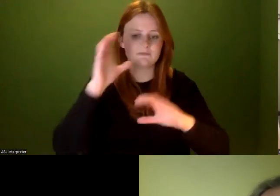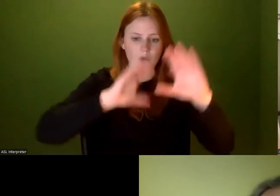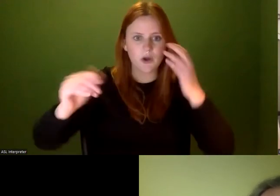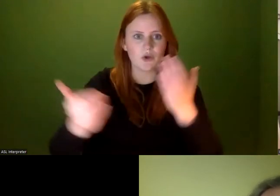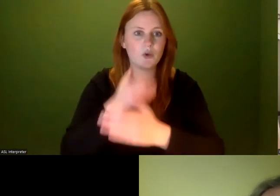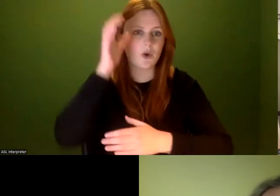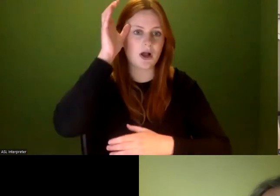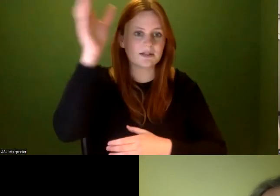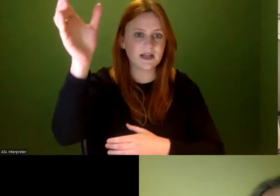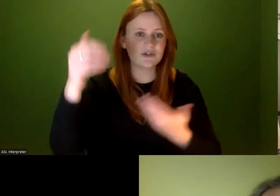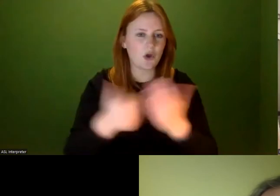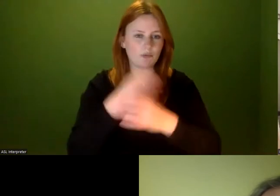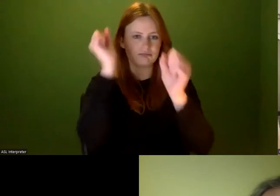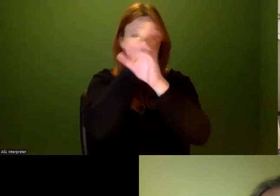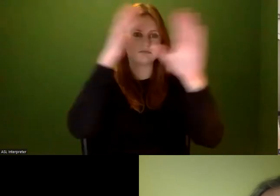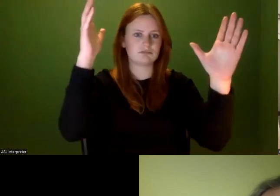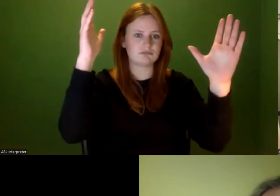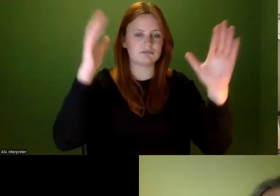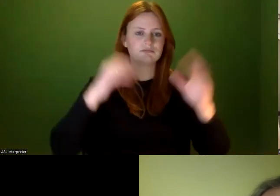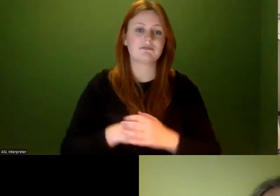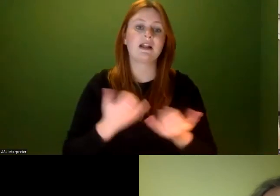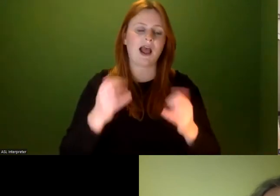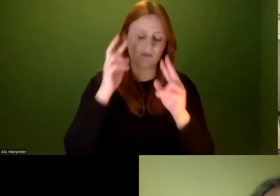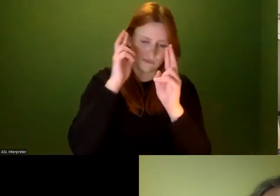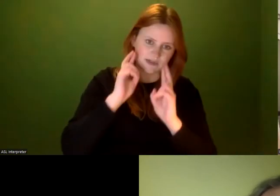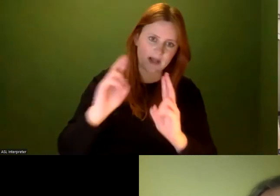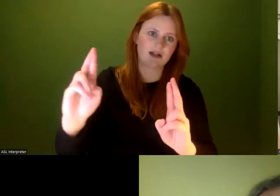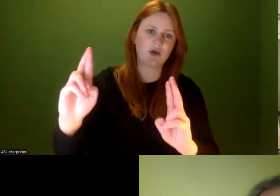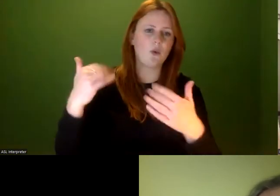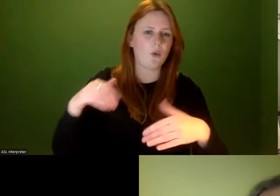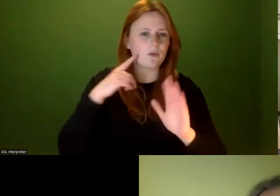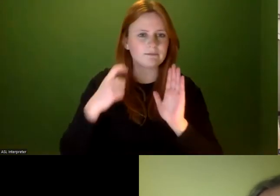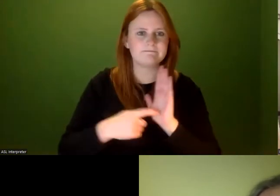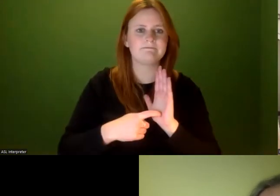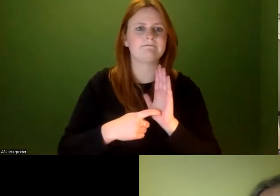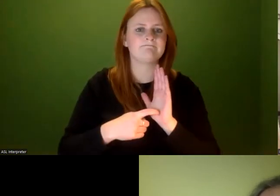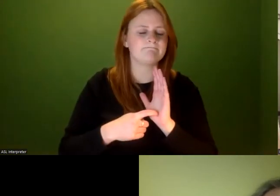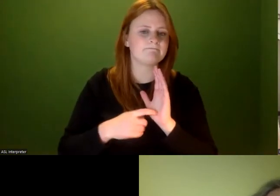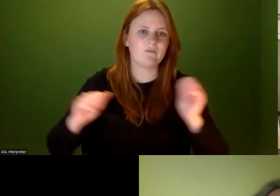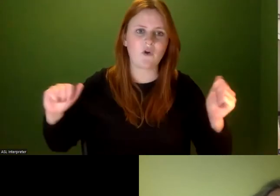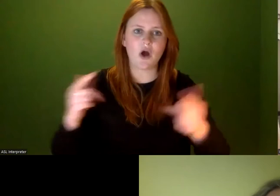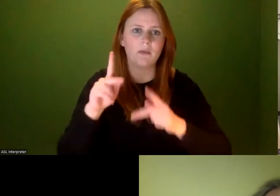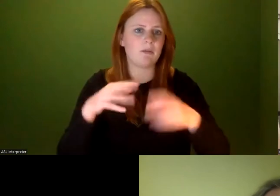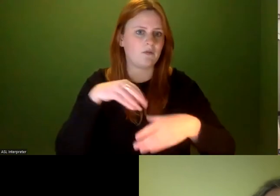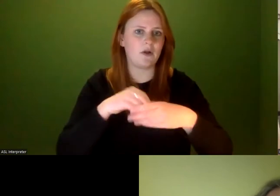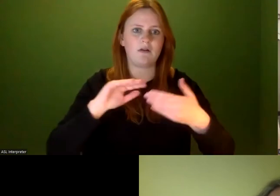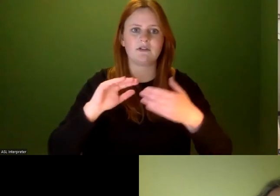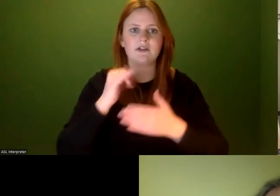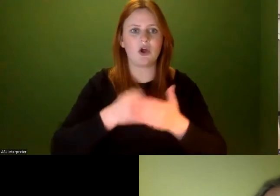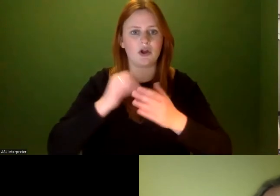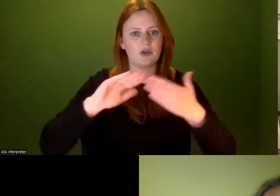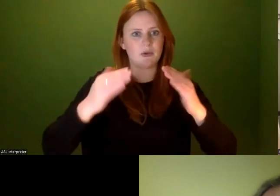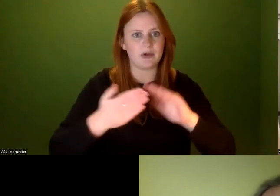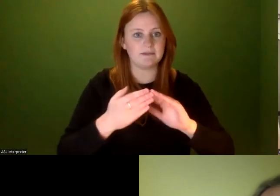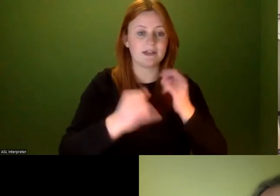and exquisite craftsmanship have earned her the respect and recognition of colleagues, critics, and curators at an international, national,